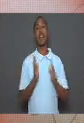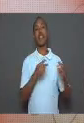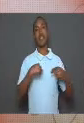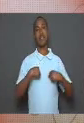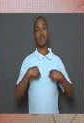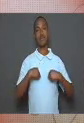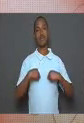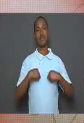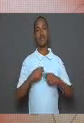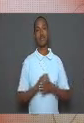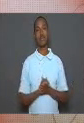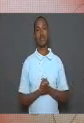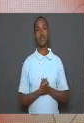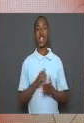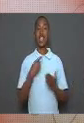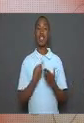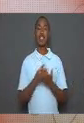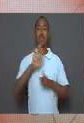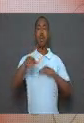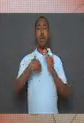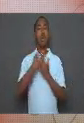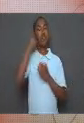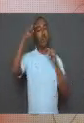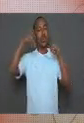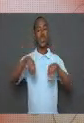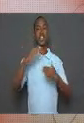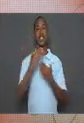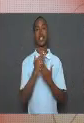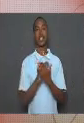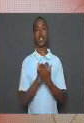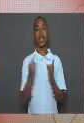have. This is all for today's lesson.